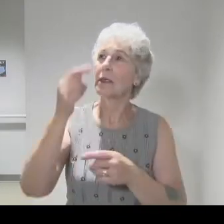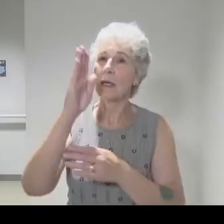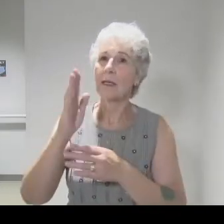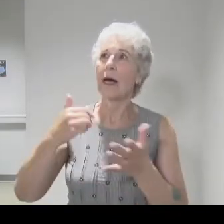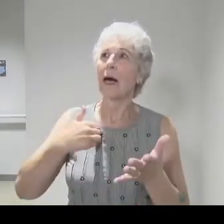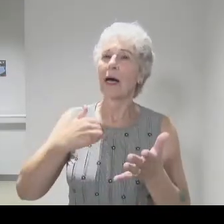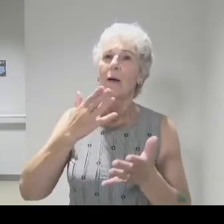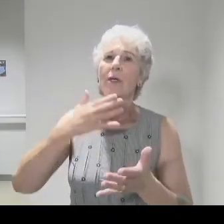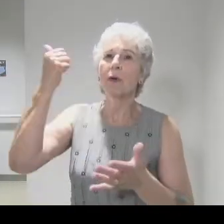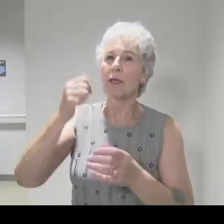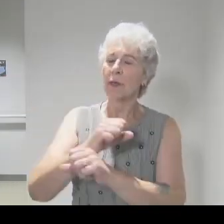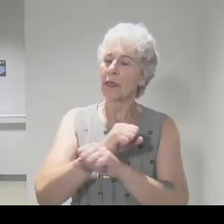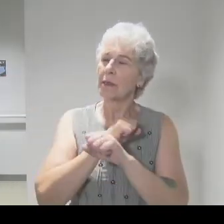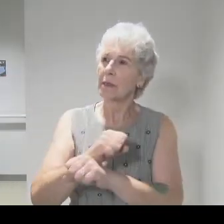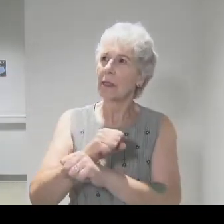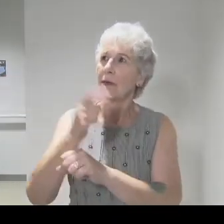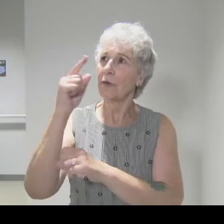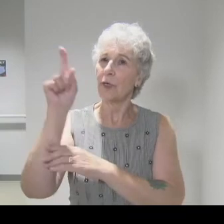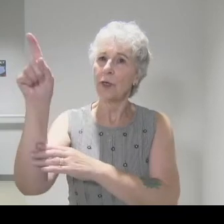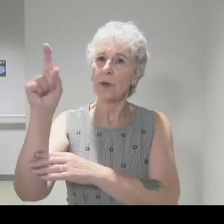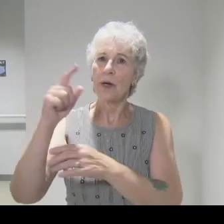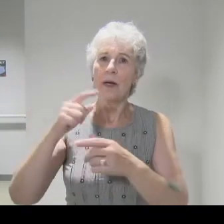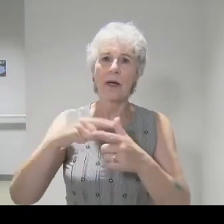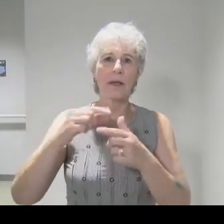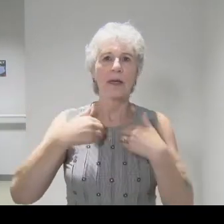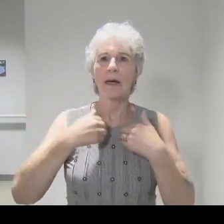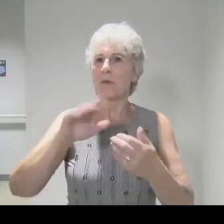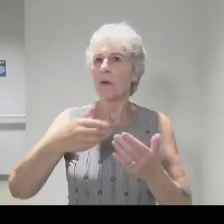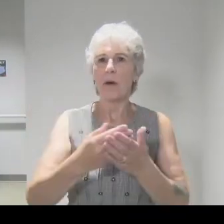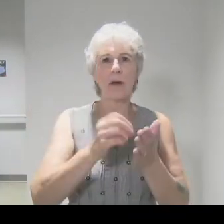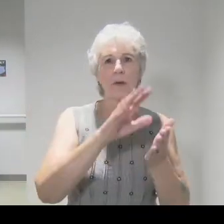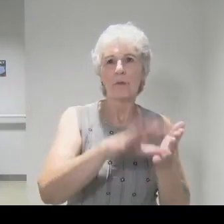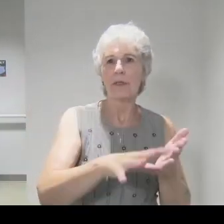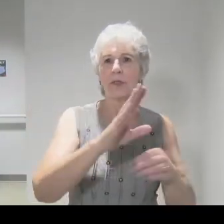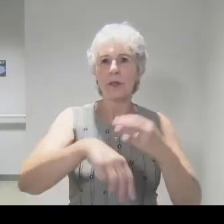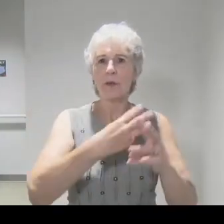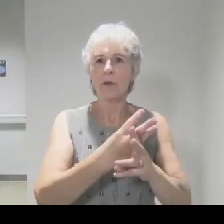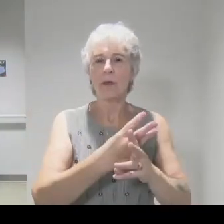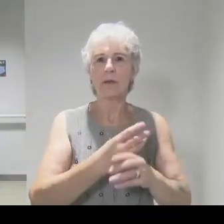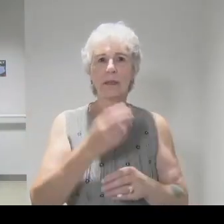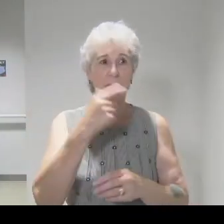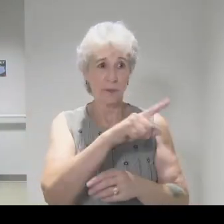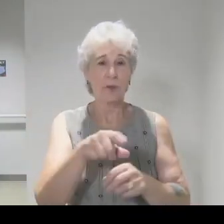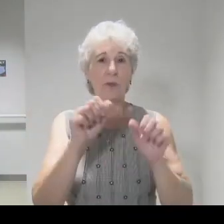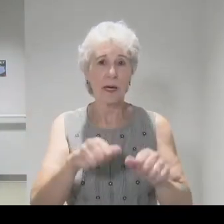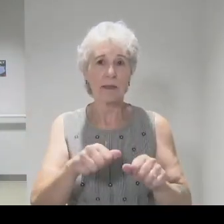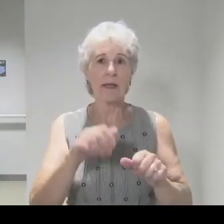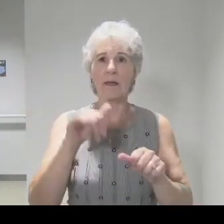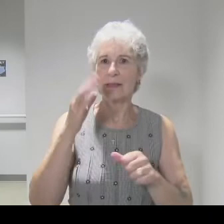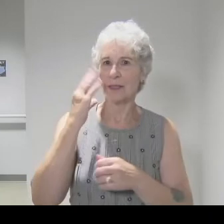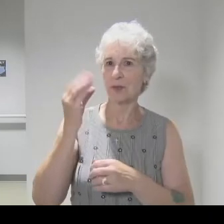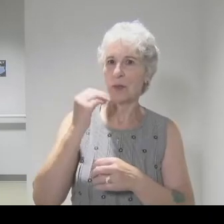would rather be a slave to you than to have all the riches in the world? I'm telling you, if you can do that, that's an experience